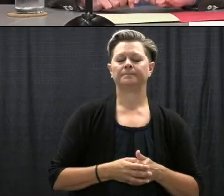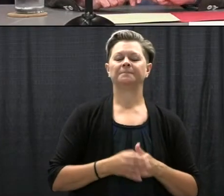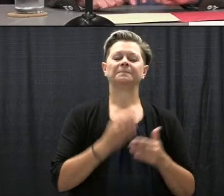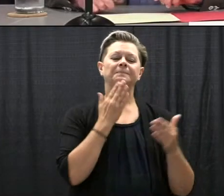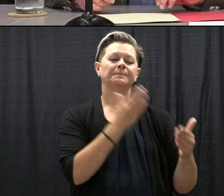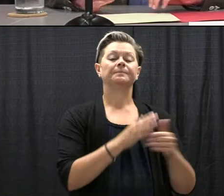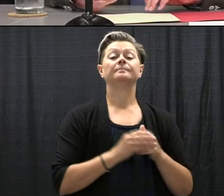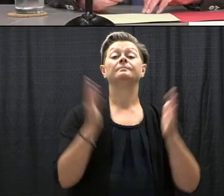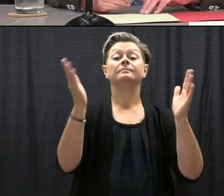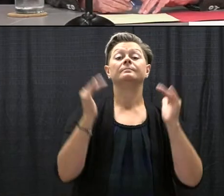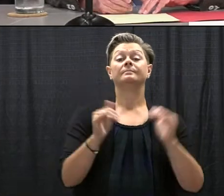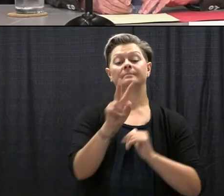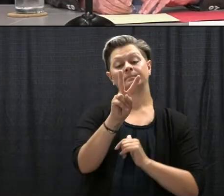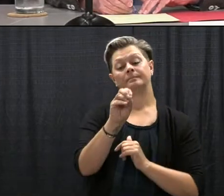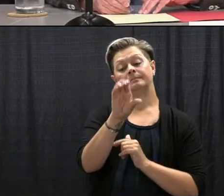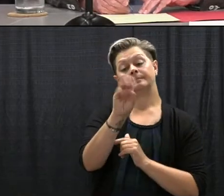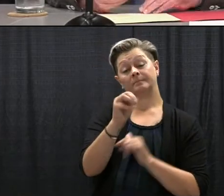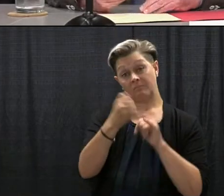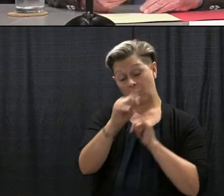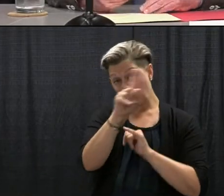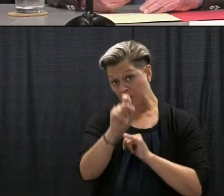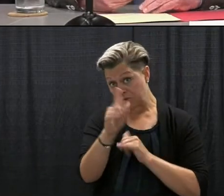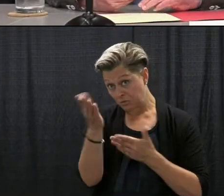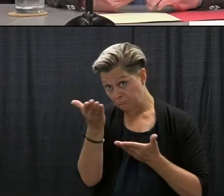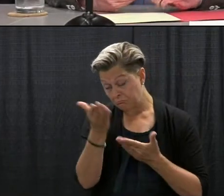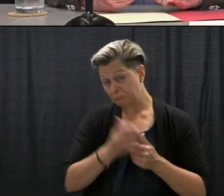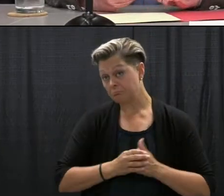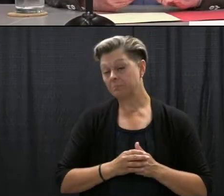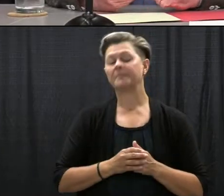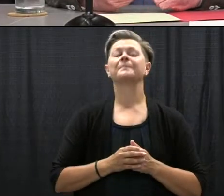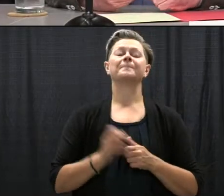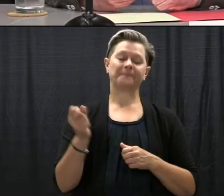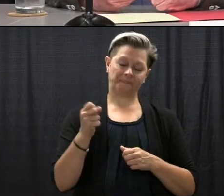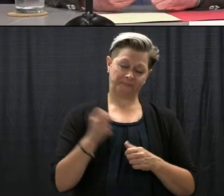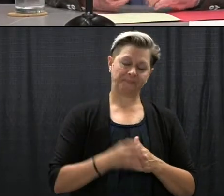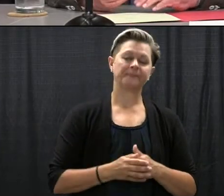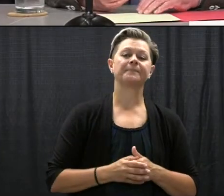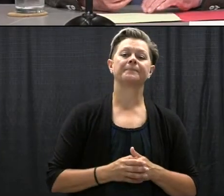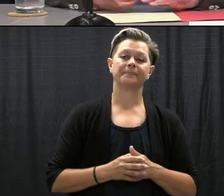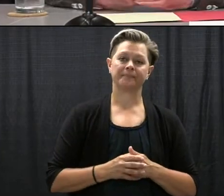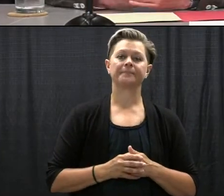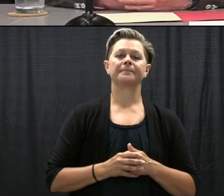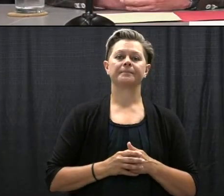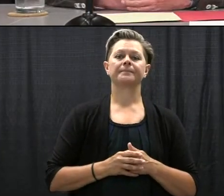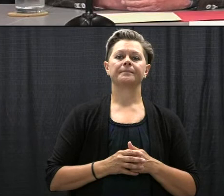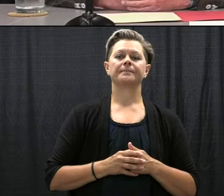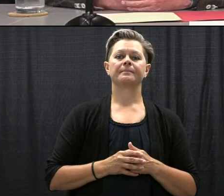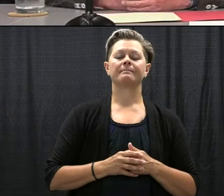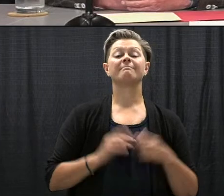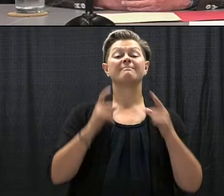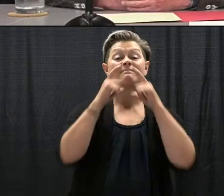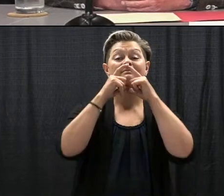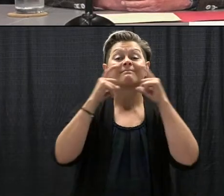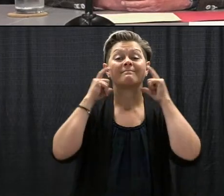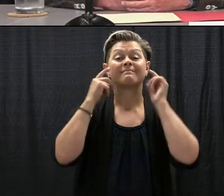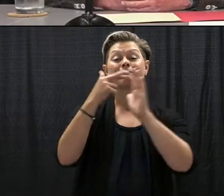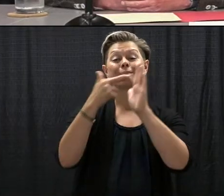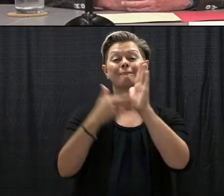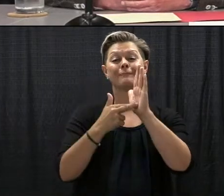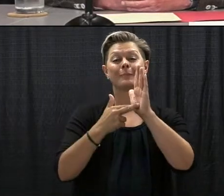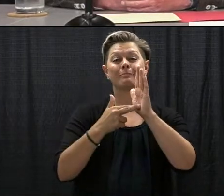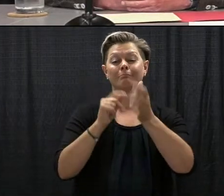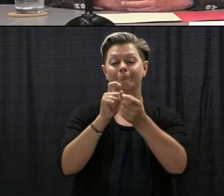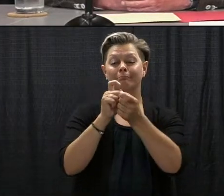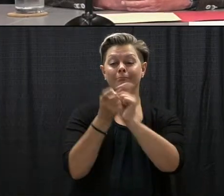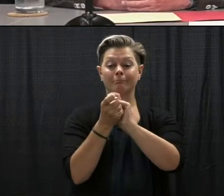Richard Duggan with VOCM. Do you have a final question? Yes. For the revised mask mandate, would